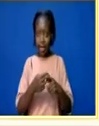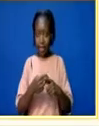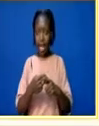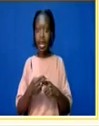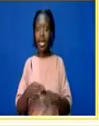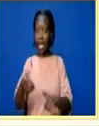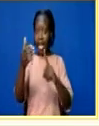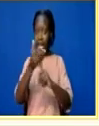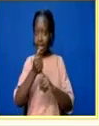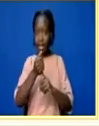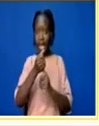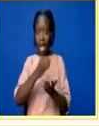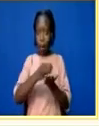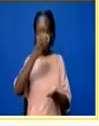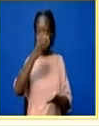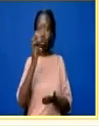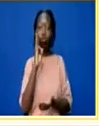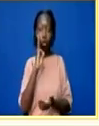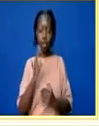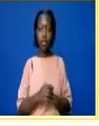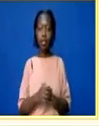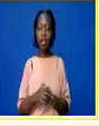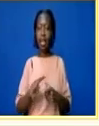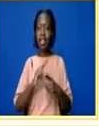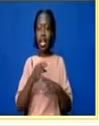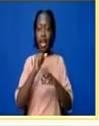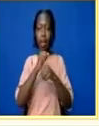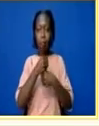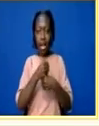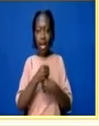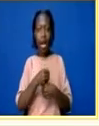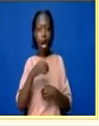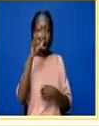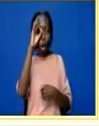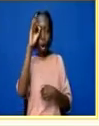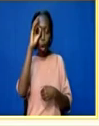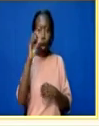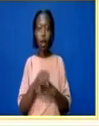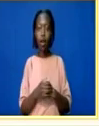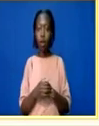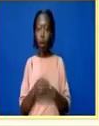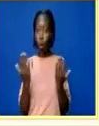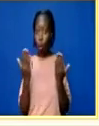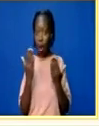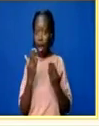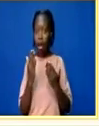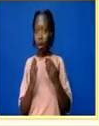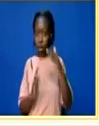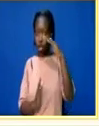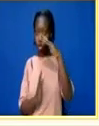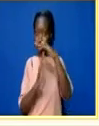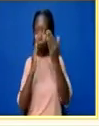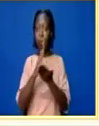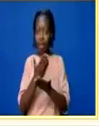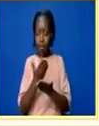Okay. From that, with that bottle, mm-hmm, make a tiny hole on, mm-hmm, the lid. Okay. Because we want droplets. Mm-hmm. We don't want the